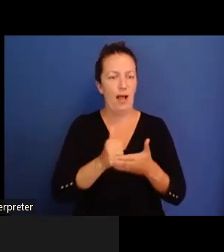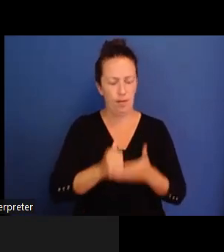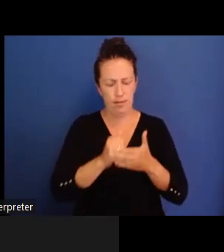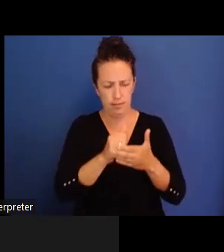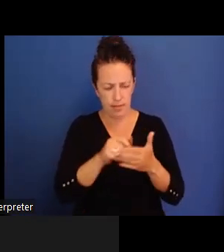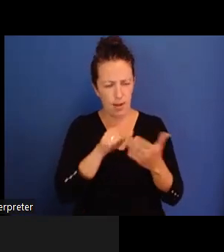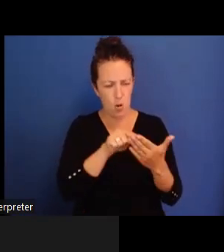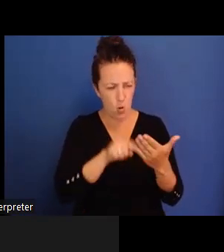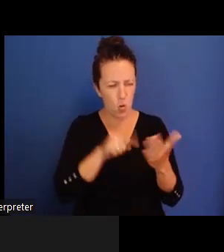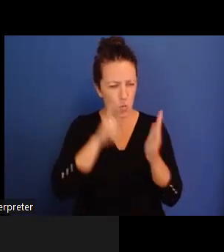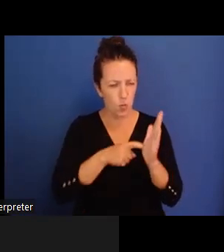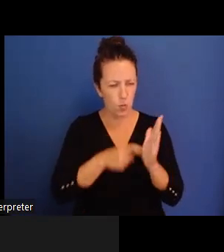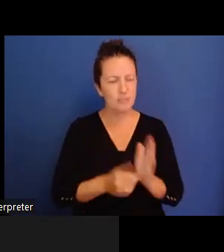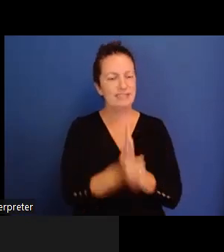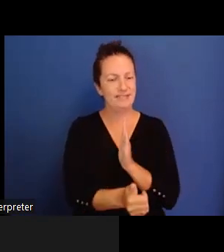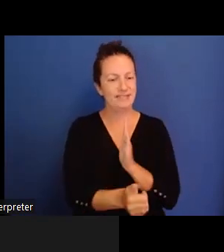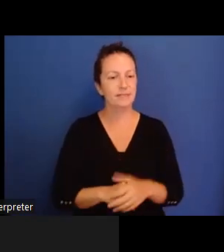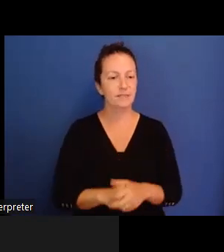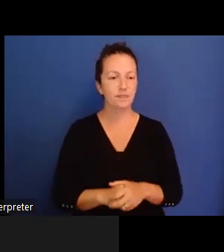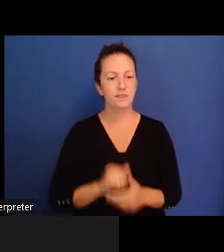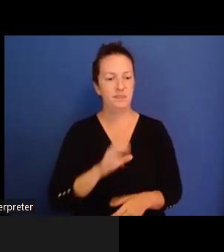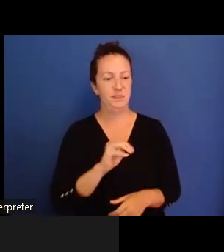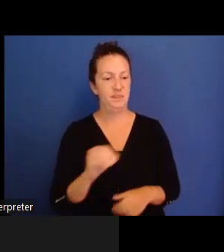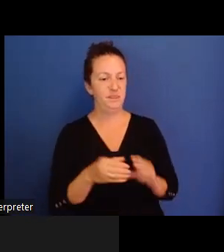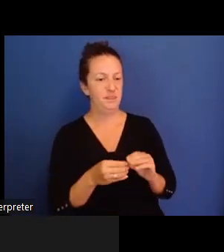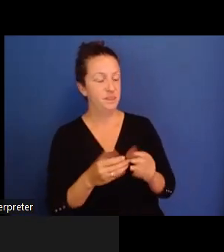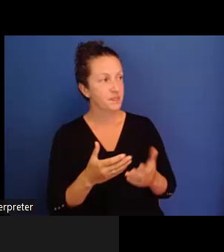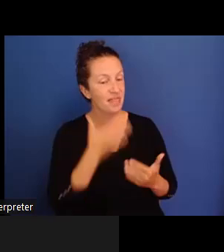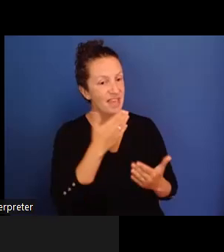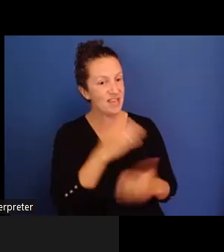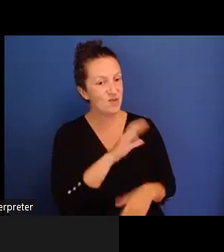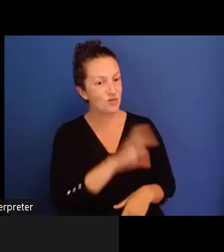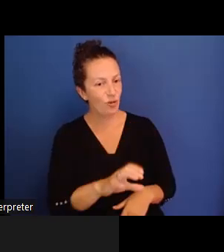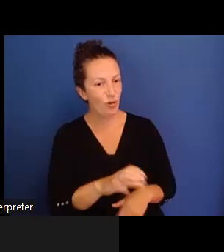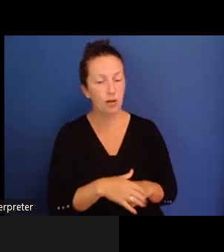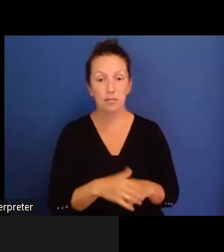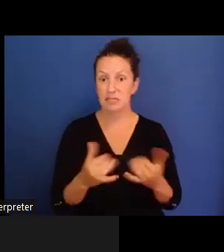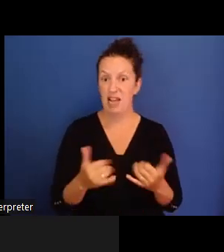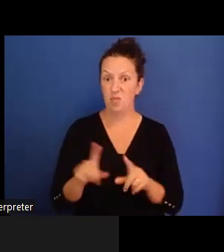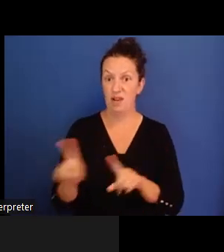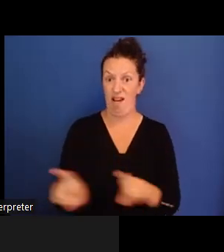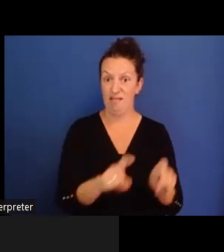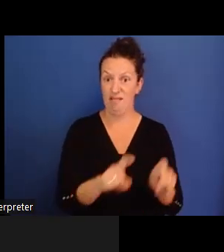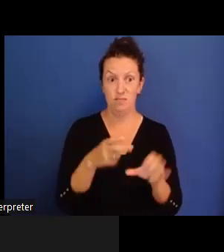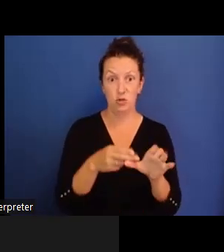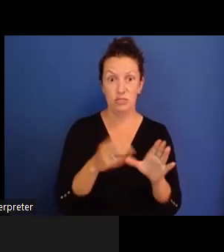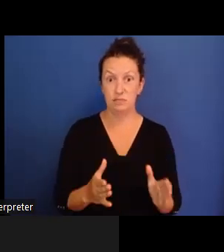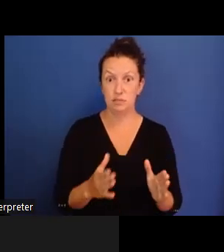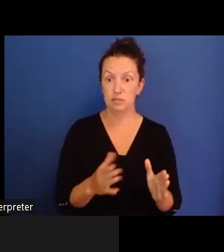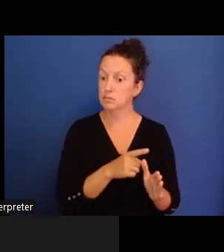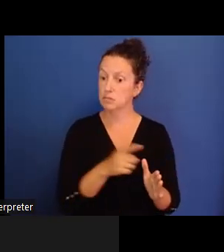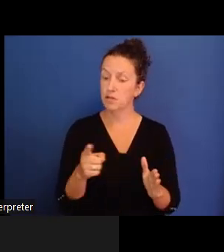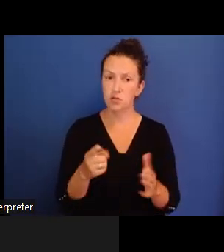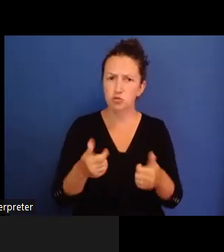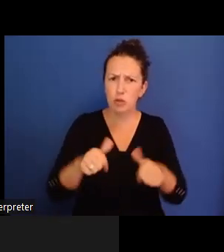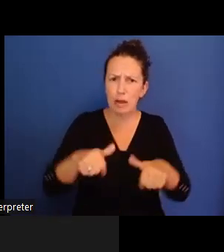Excellent. Well, thank you, Cheryl. This Yeah. might be an opportune time to ask our participants if they've ever used this process